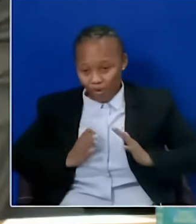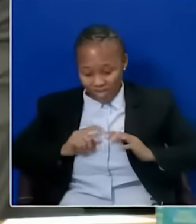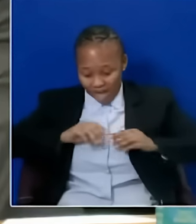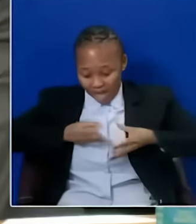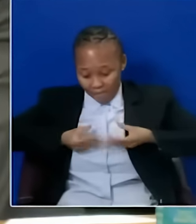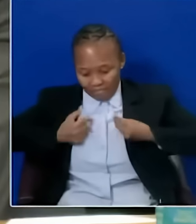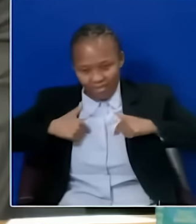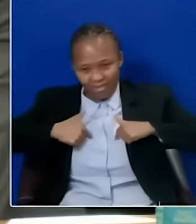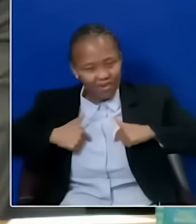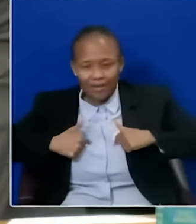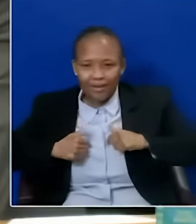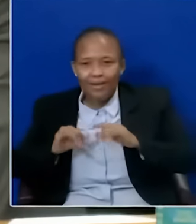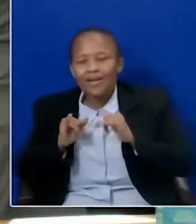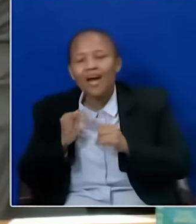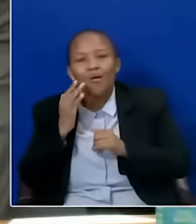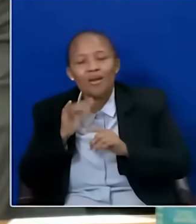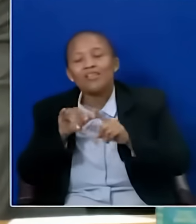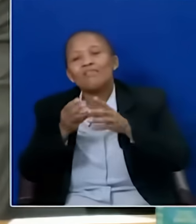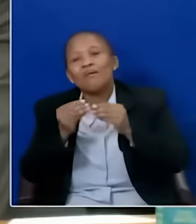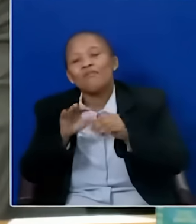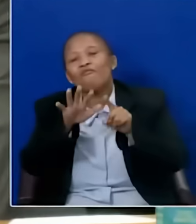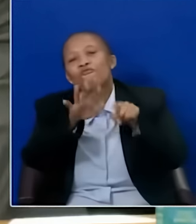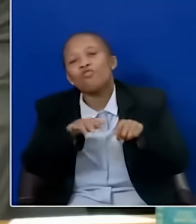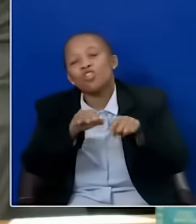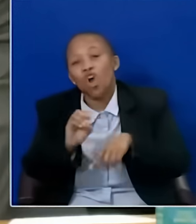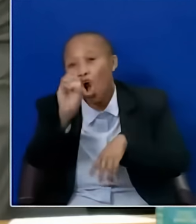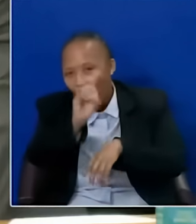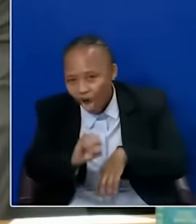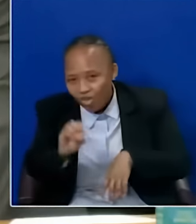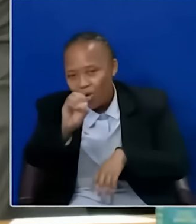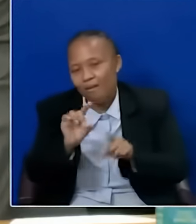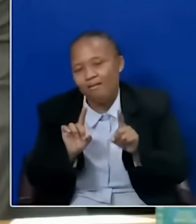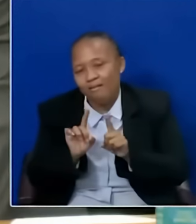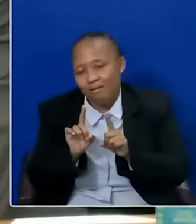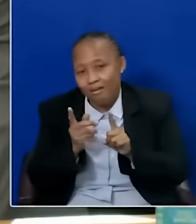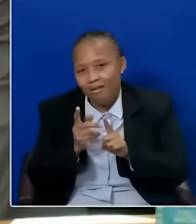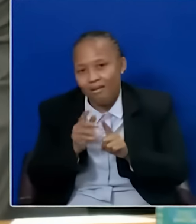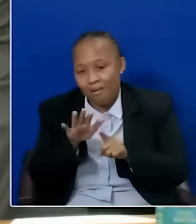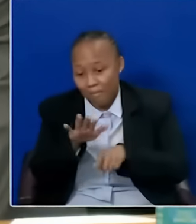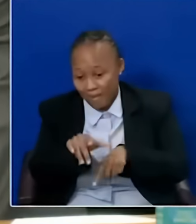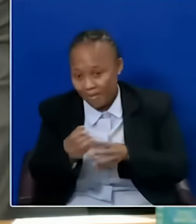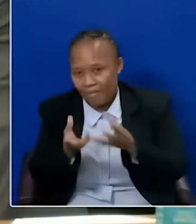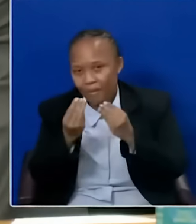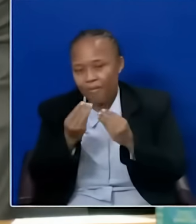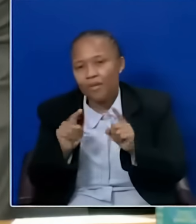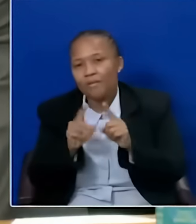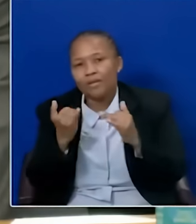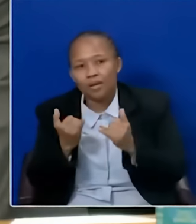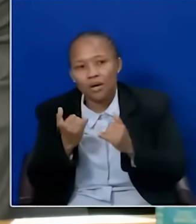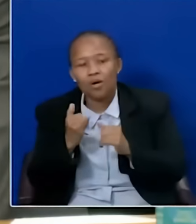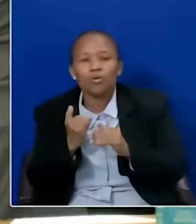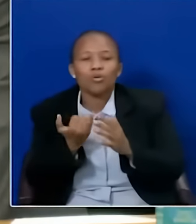October. But for the record, I mean, we will look at that report with Captain Mkachwa. But for the